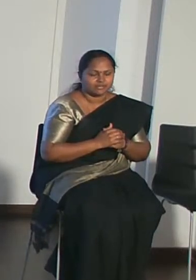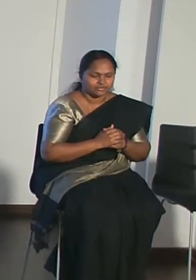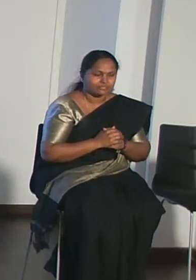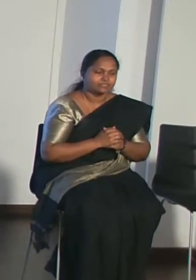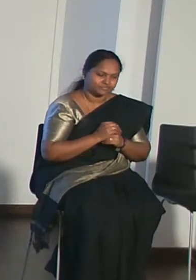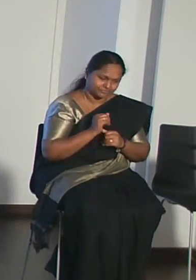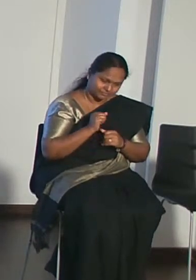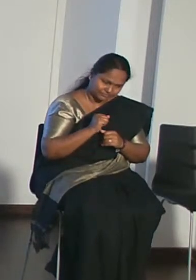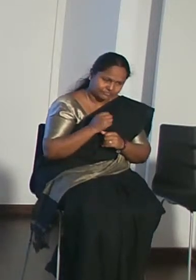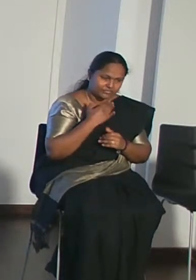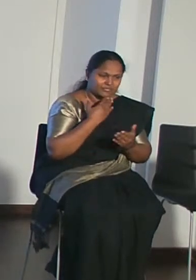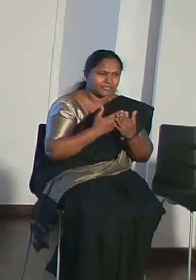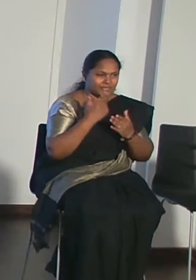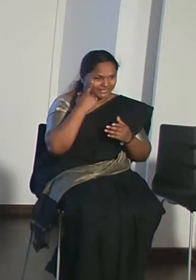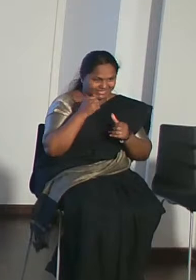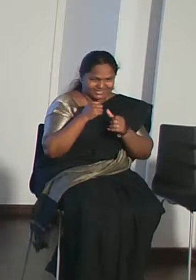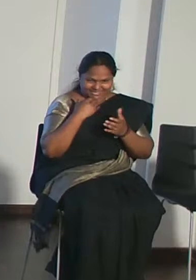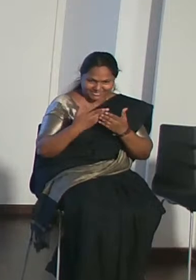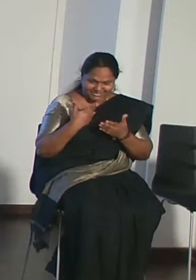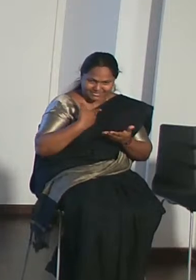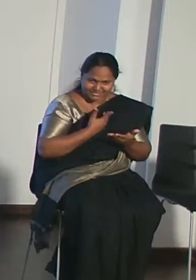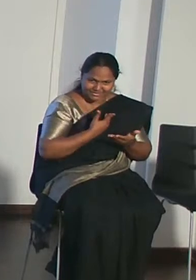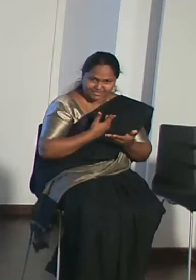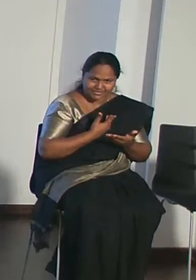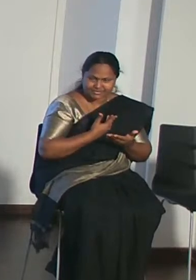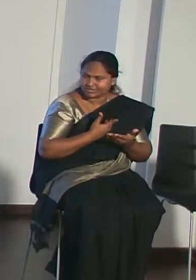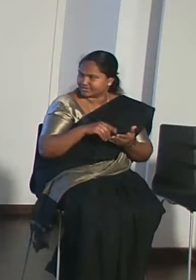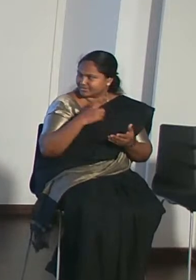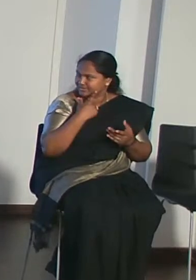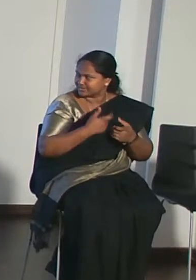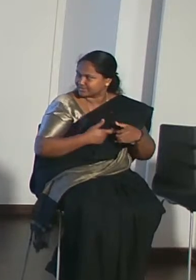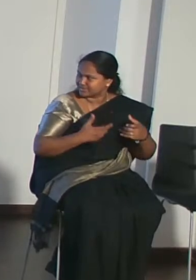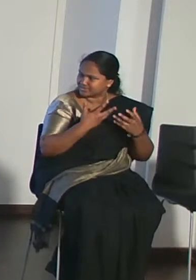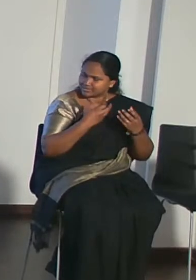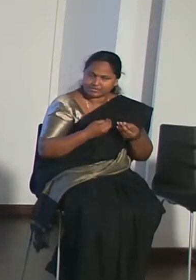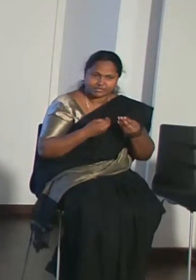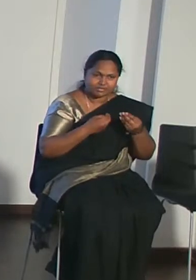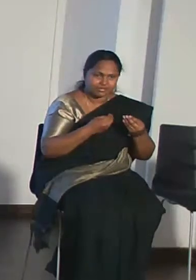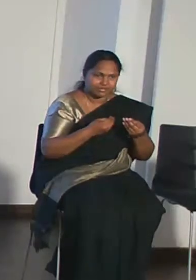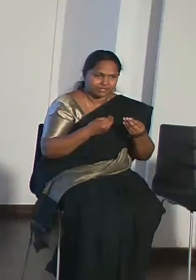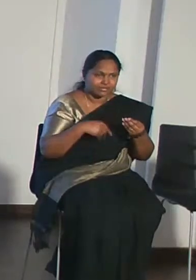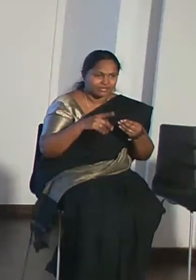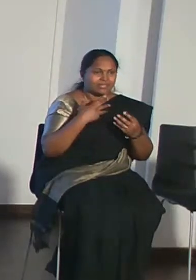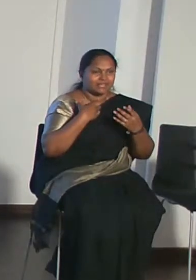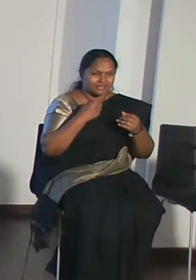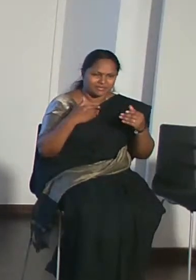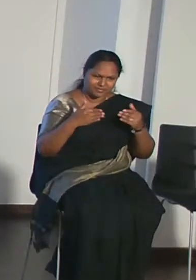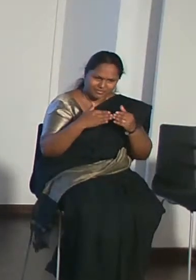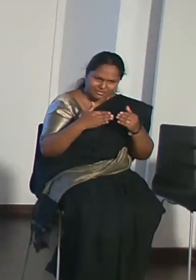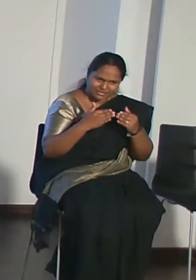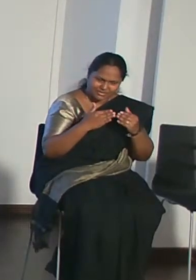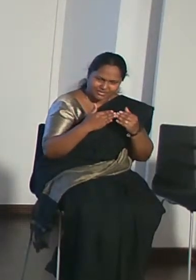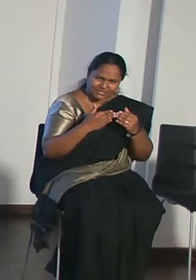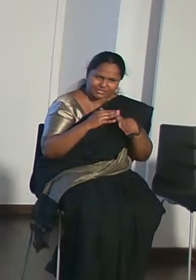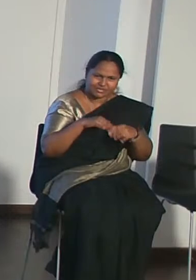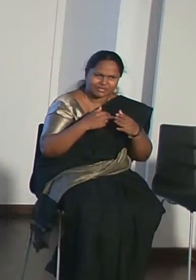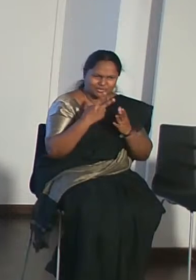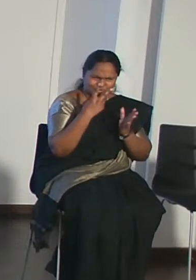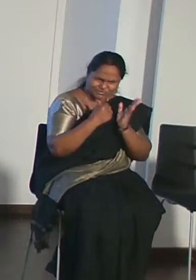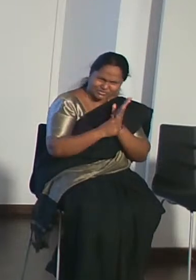Yeah, I mean, thanks Arshad also for that sort of a book because we've been meeting over some.